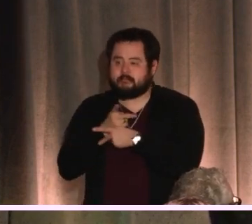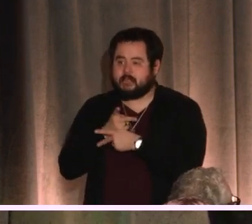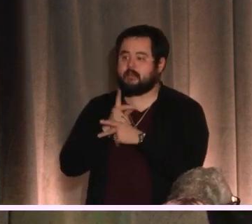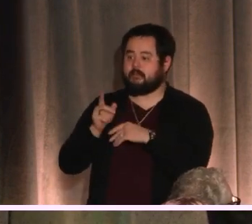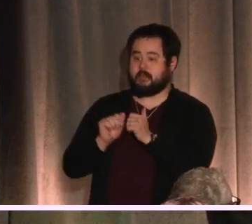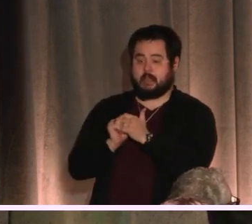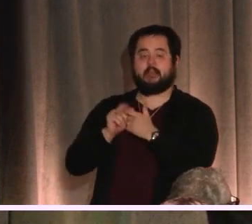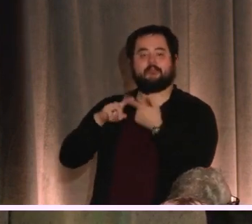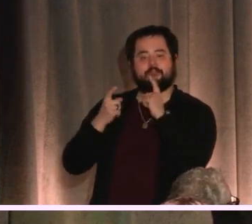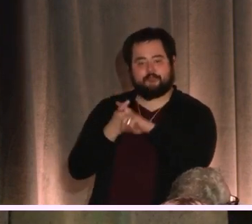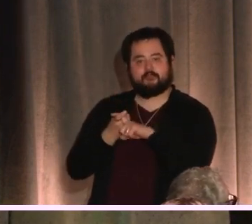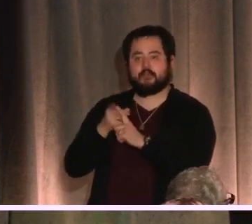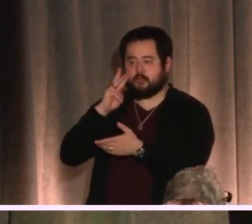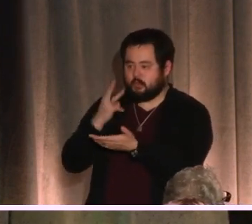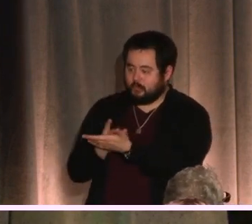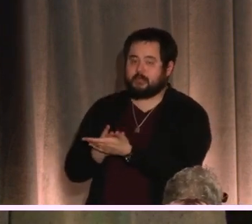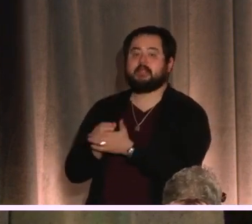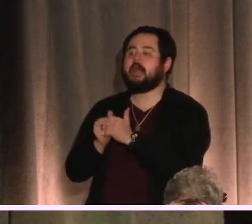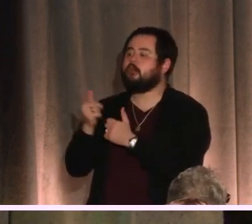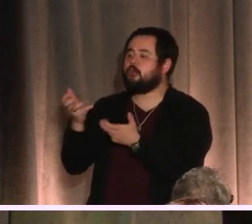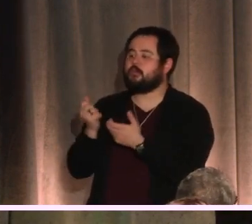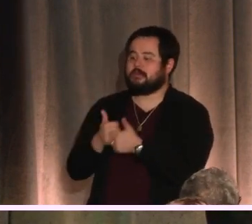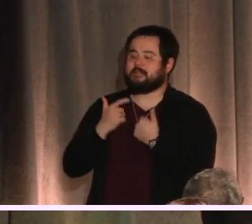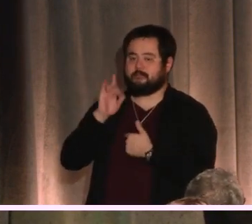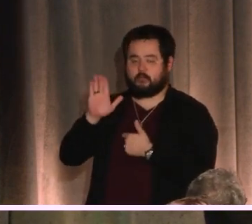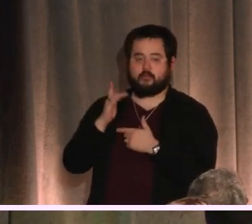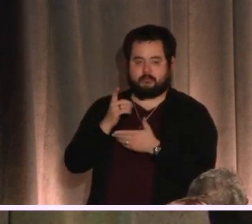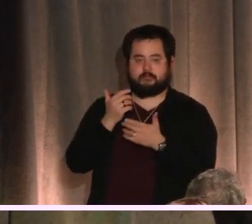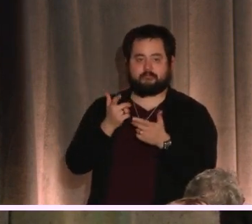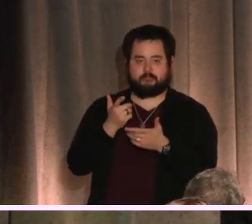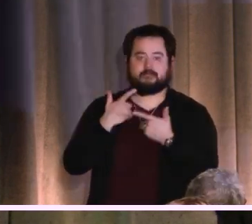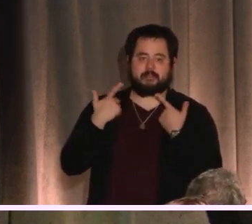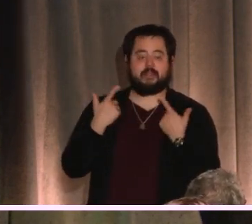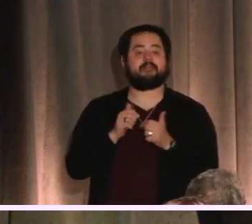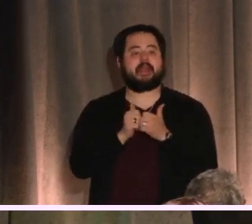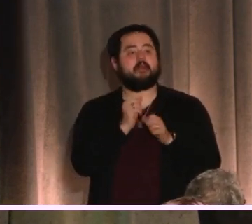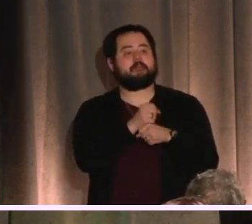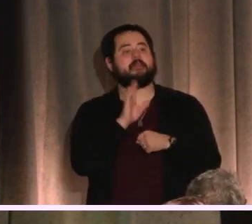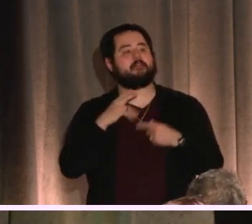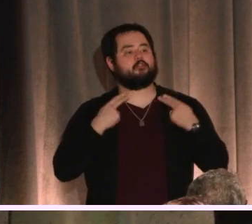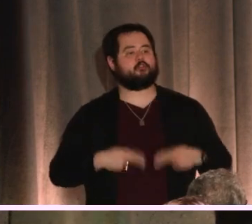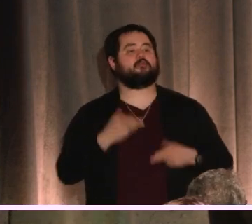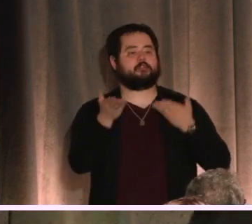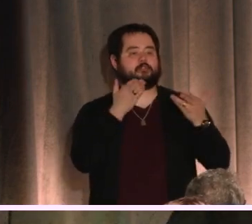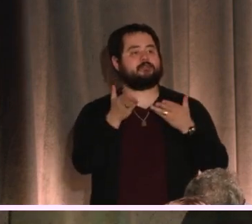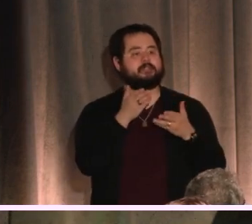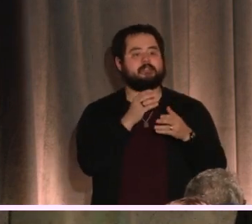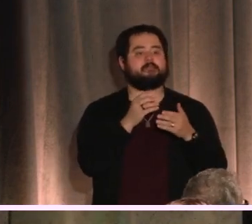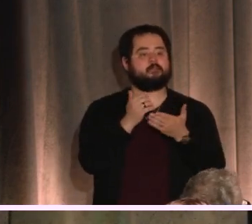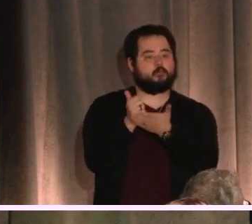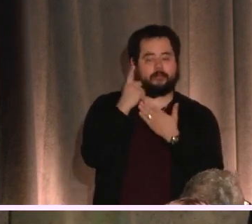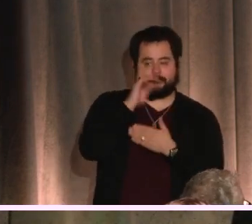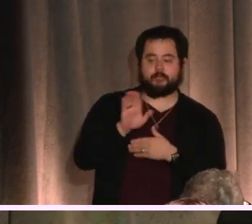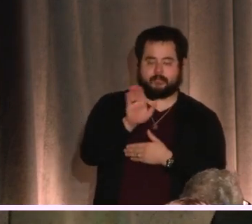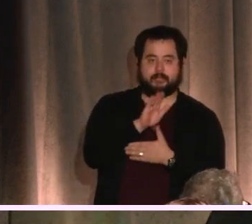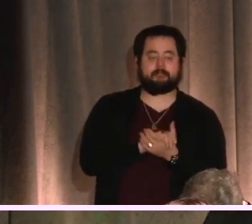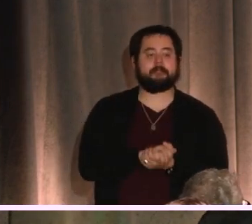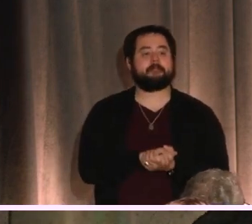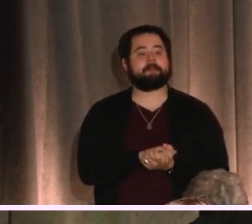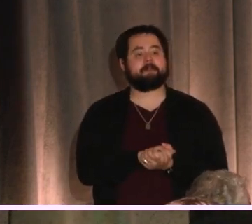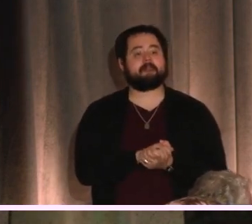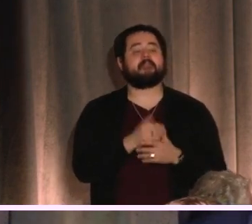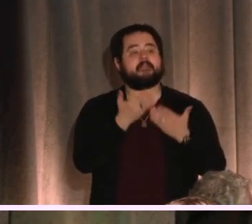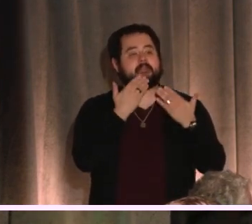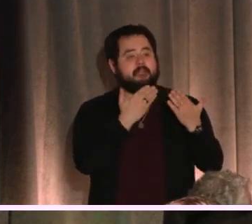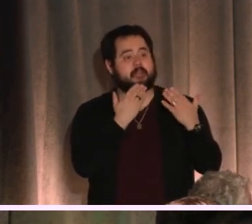their lives, and trying to make the human services systems work for them in this endeavor. Many thanks for this honor and the opportunity to